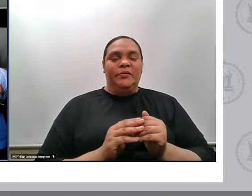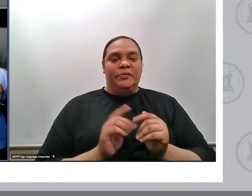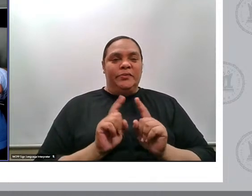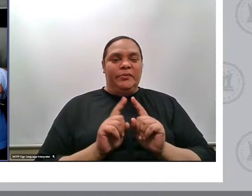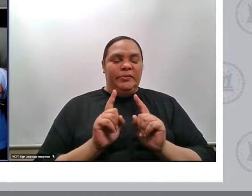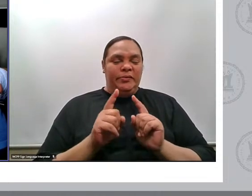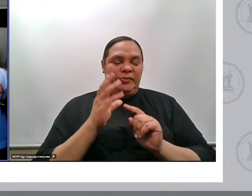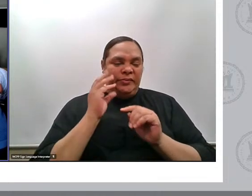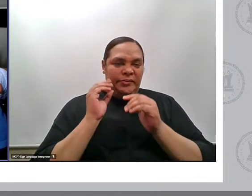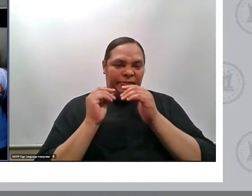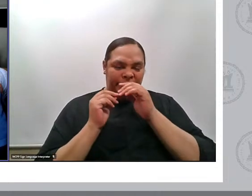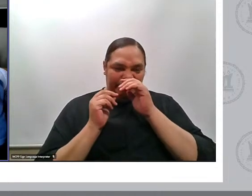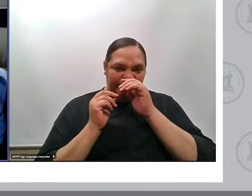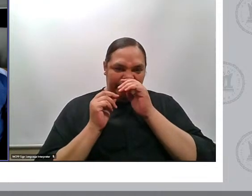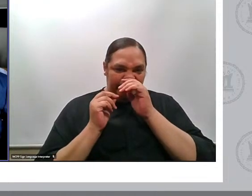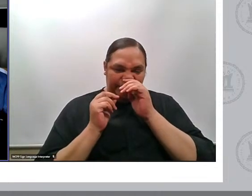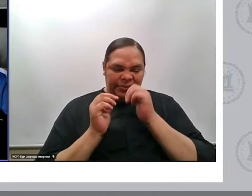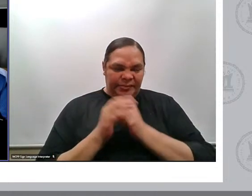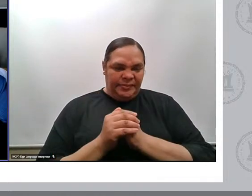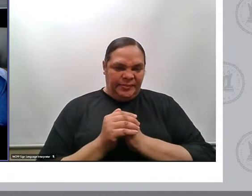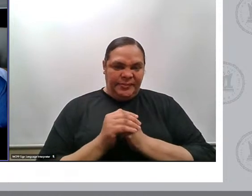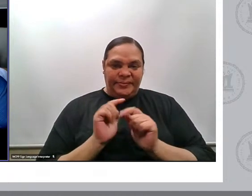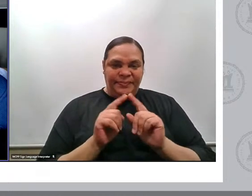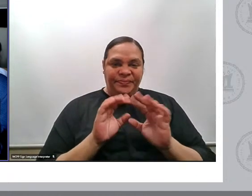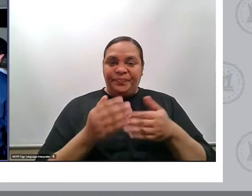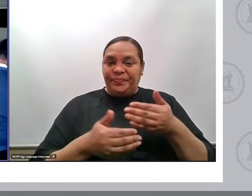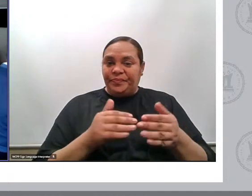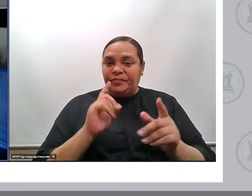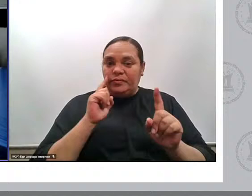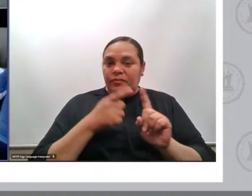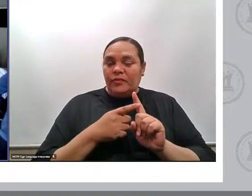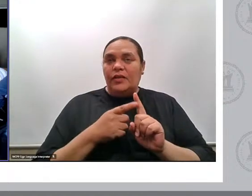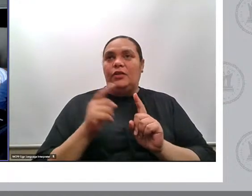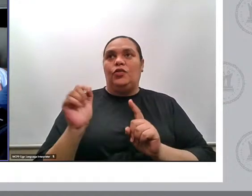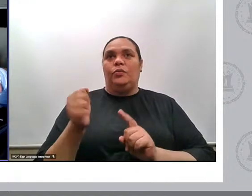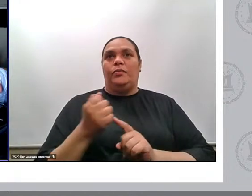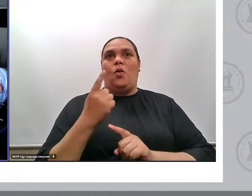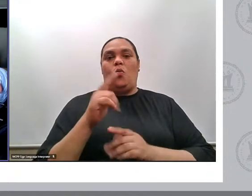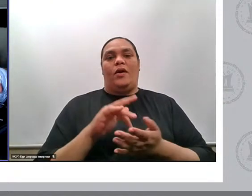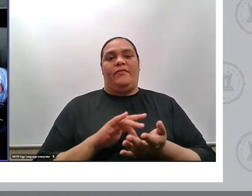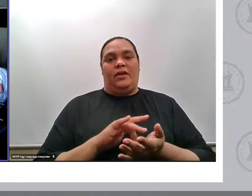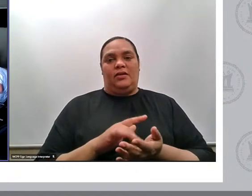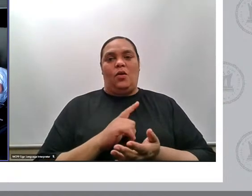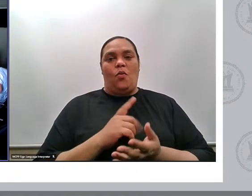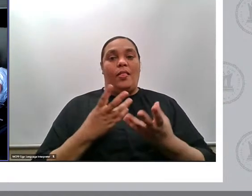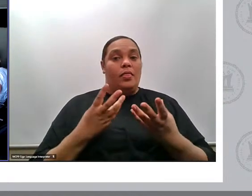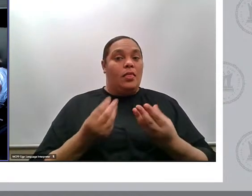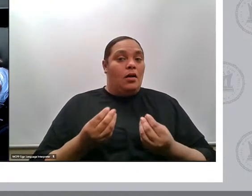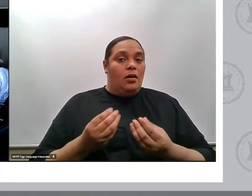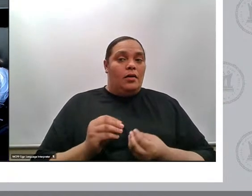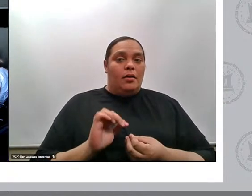experience. This process aims to fill 1 vacancy, given the number of